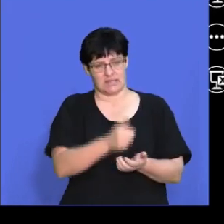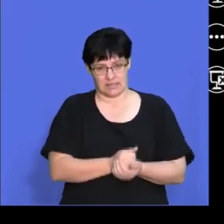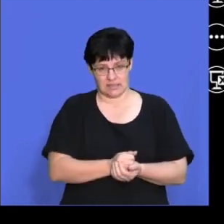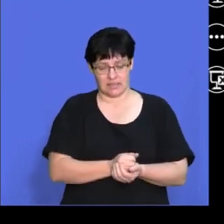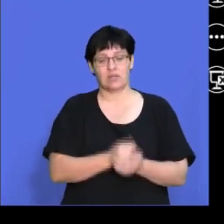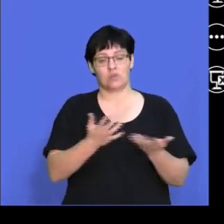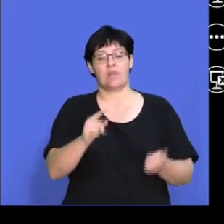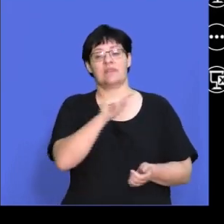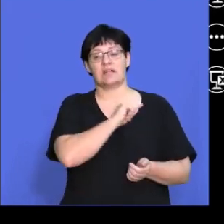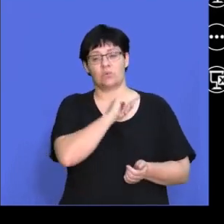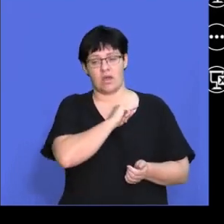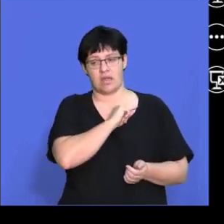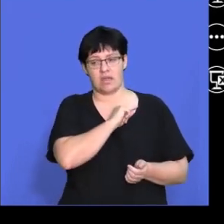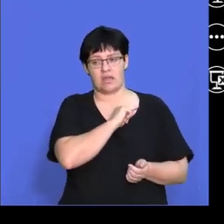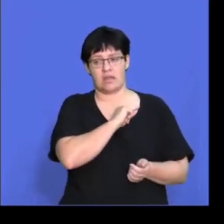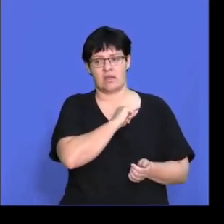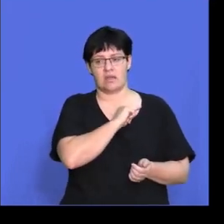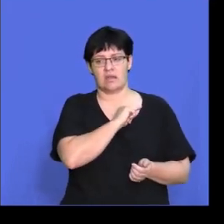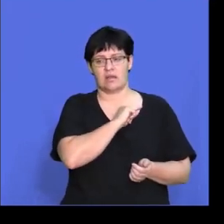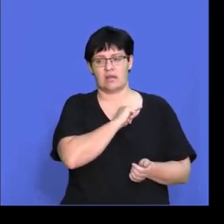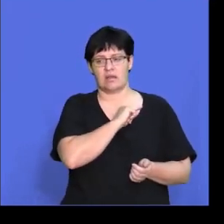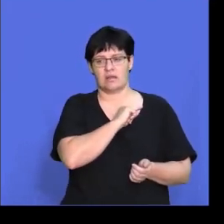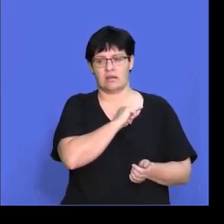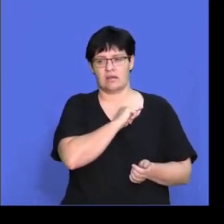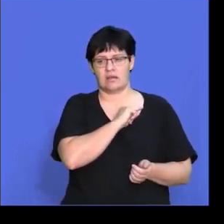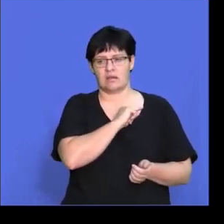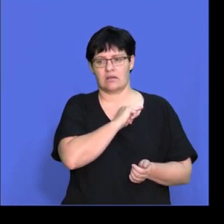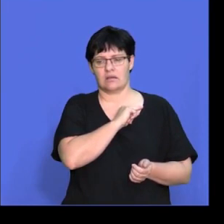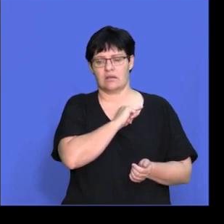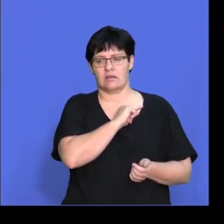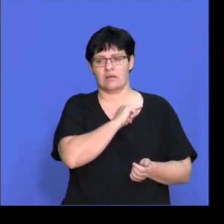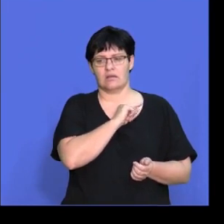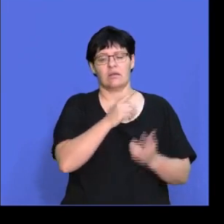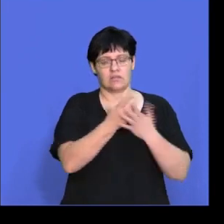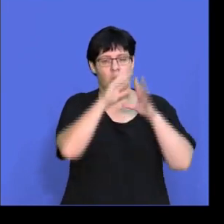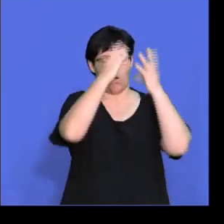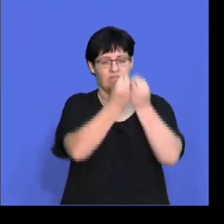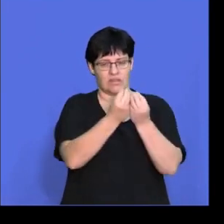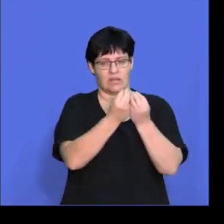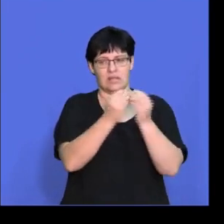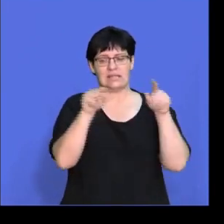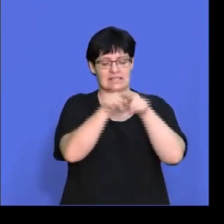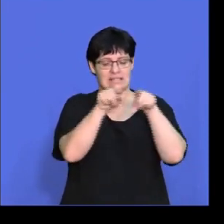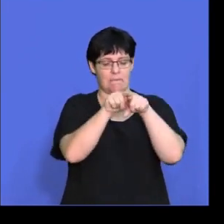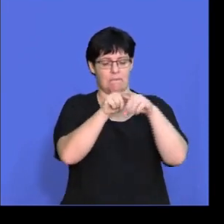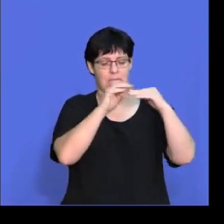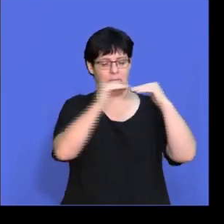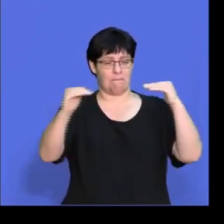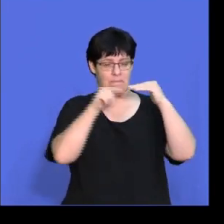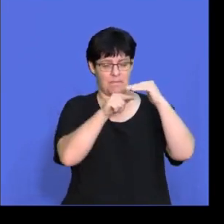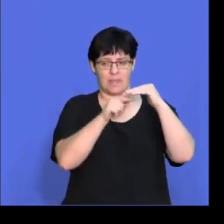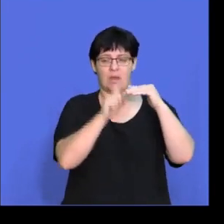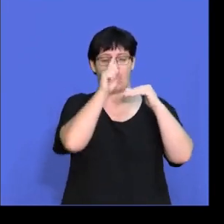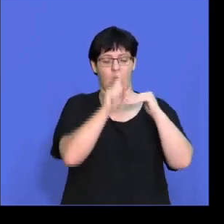So therefore, we're going to put everything over the same, oops, sorry about that. We're going to put everything over the same